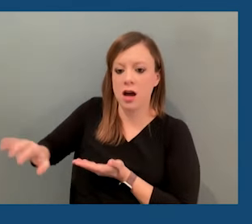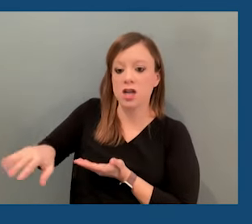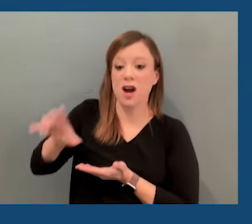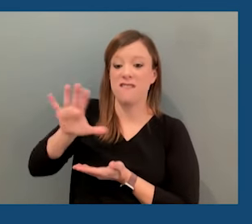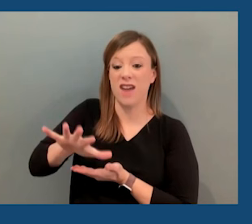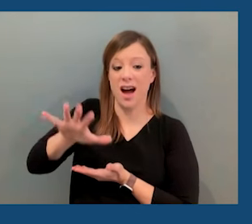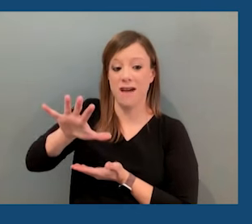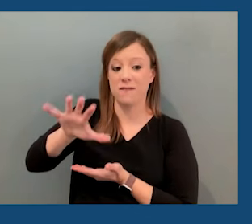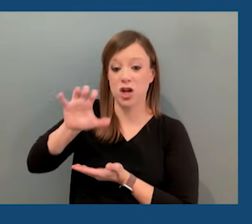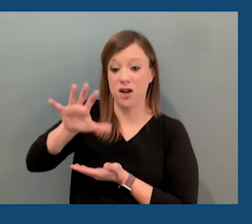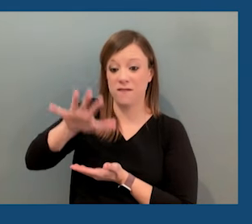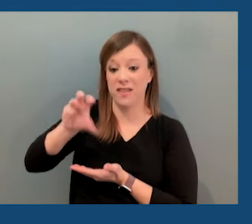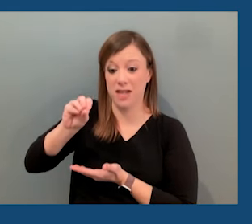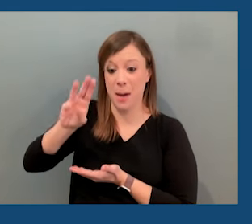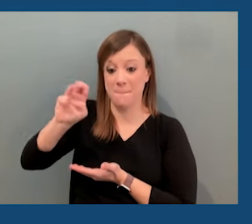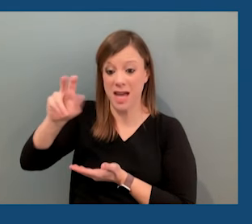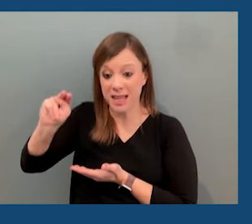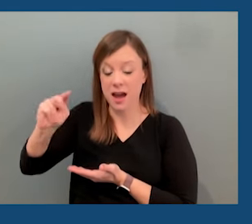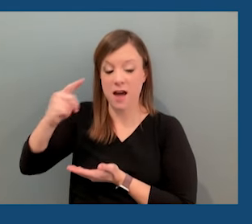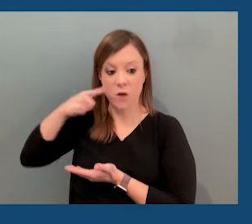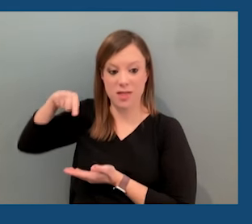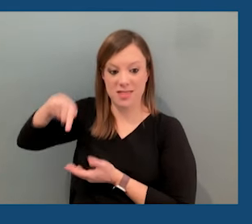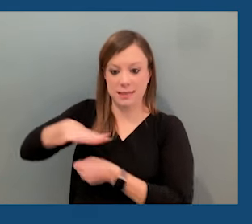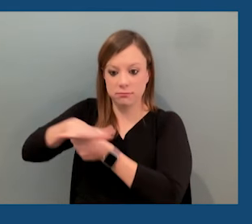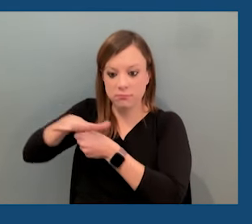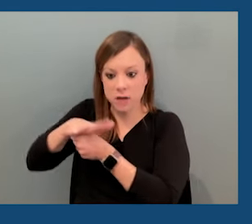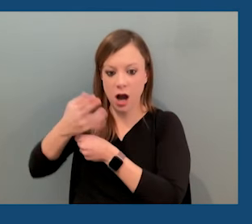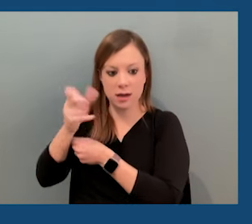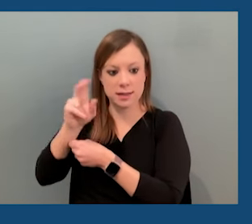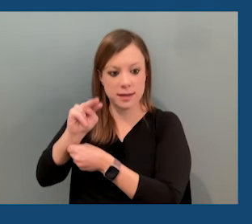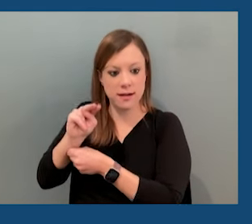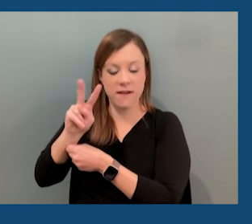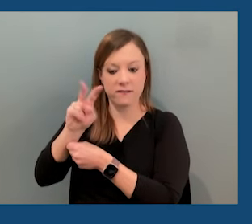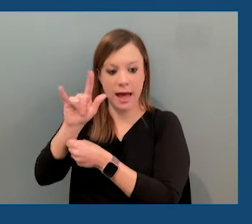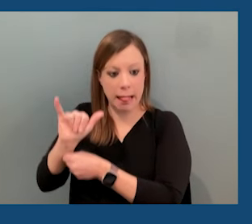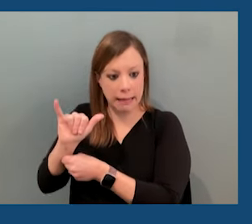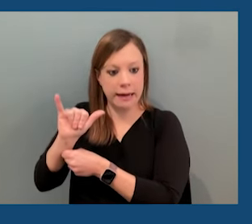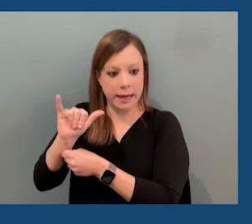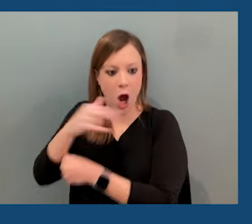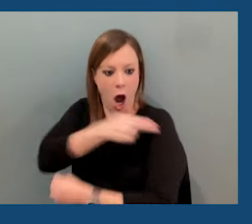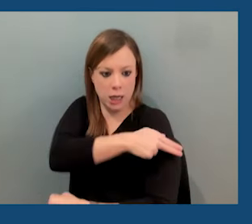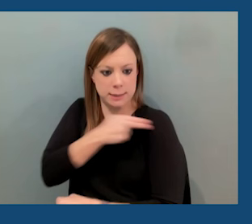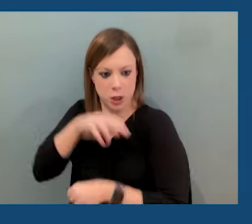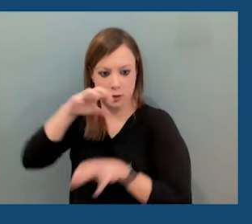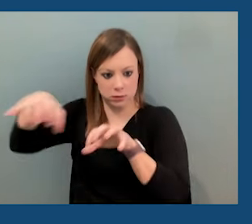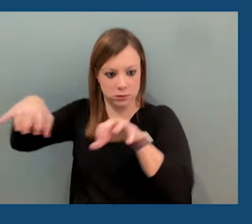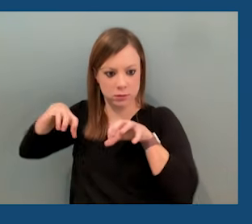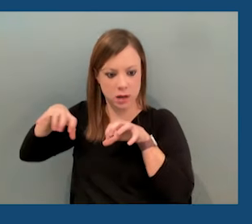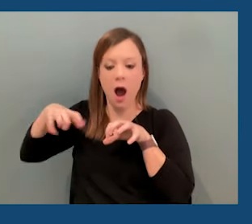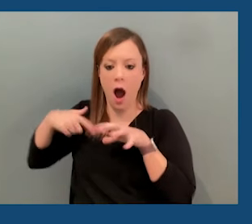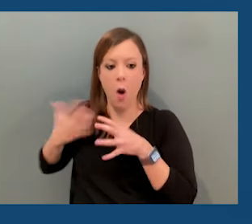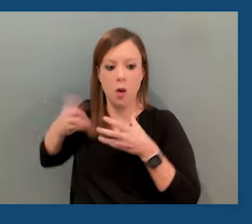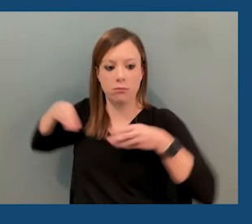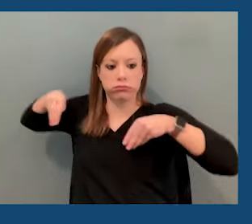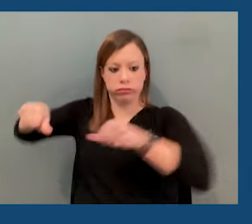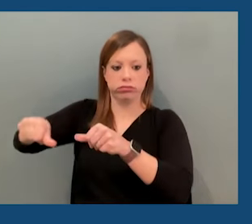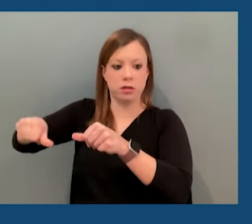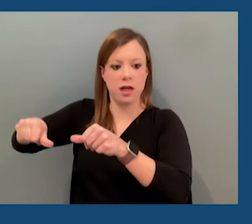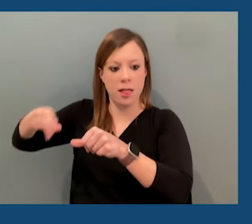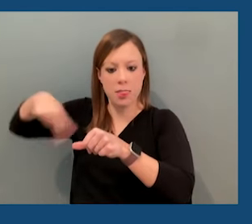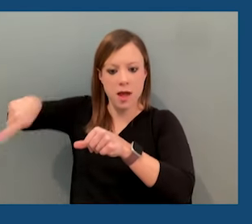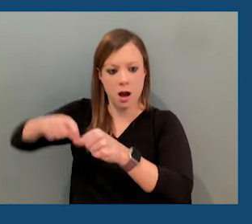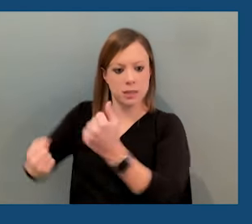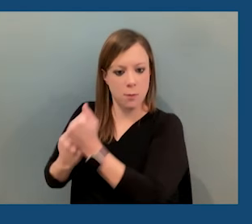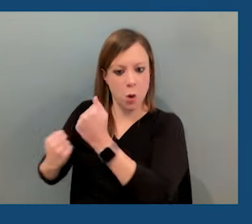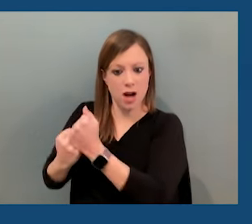in this region, St. John's, Riverside, St. Joseph's, and Montfiore, Mount Vernon. We're going to give them the money they need because they provide critical